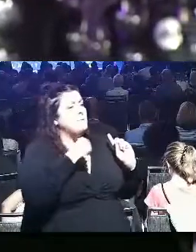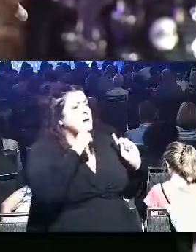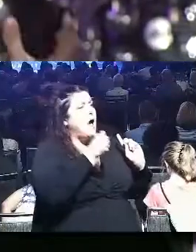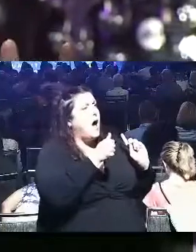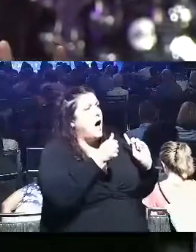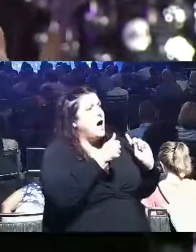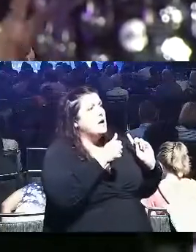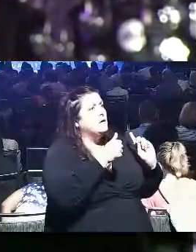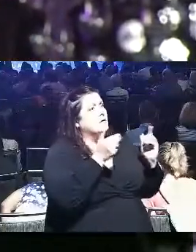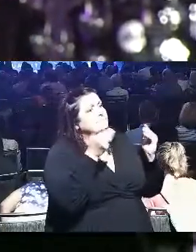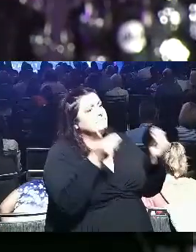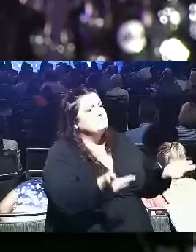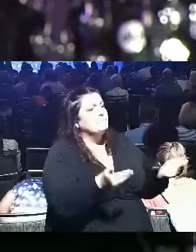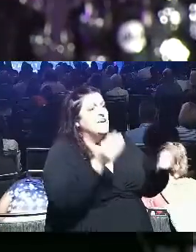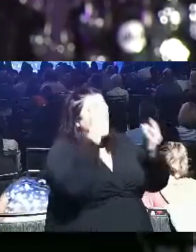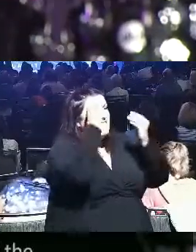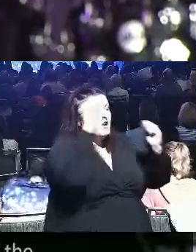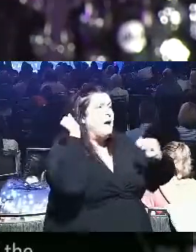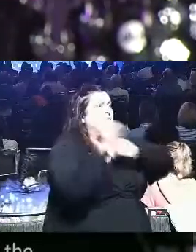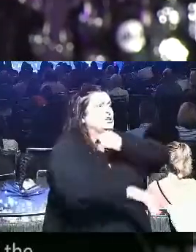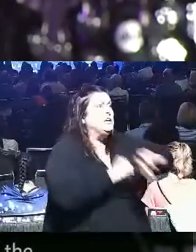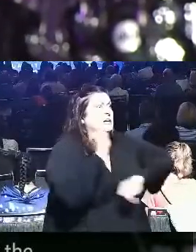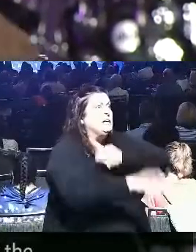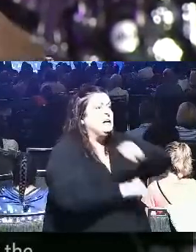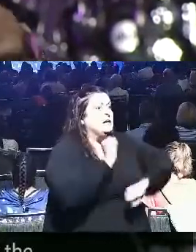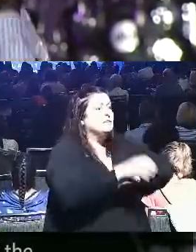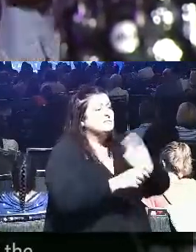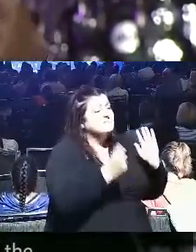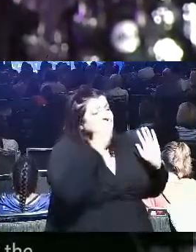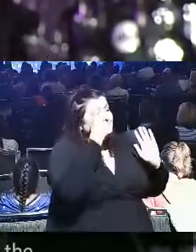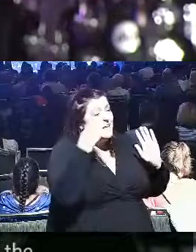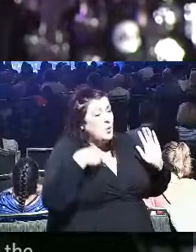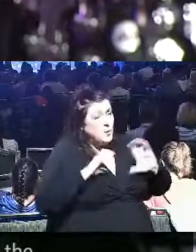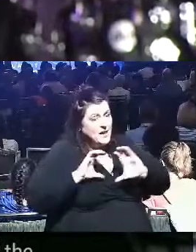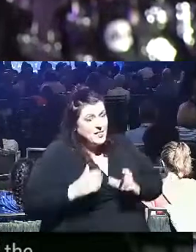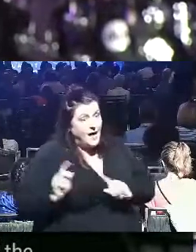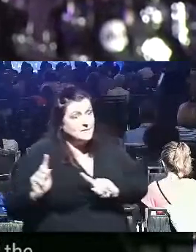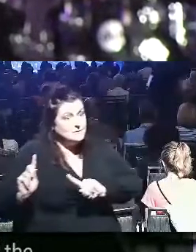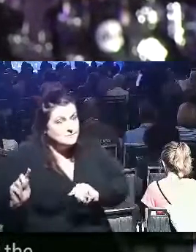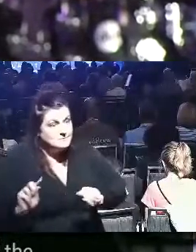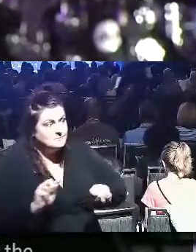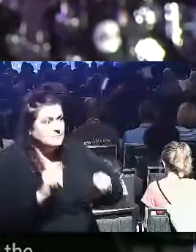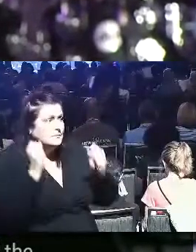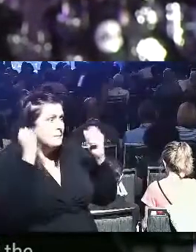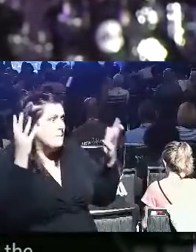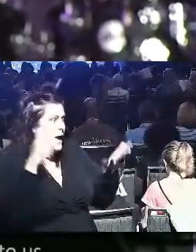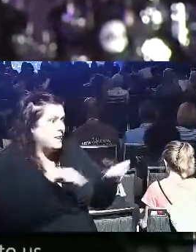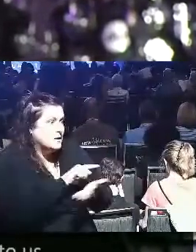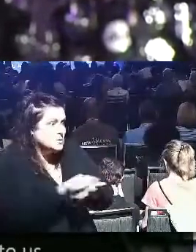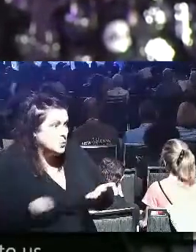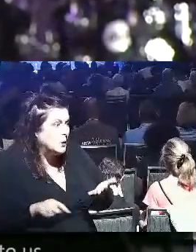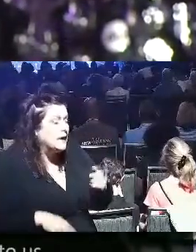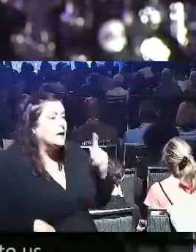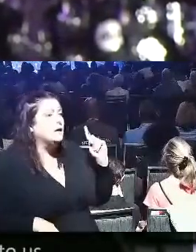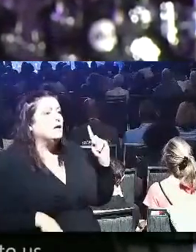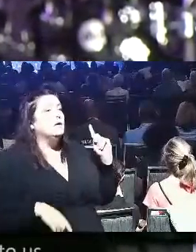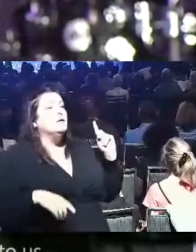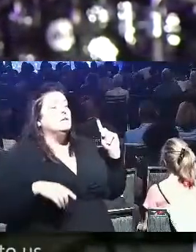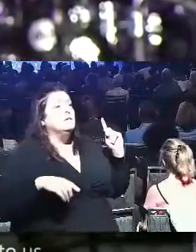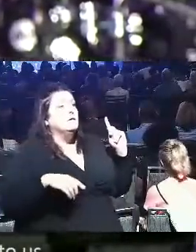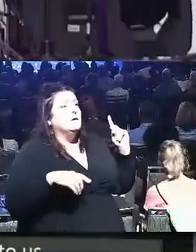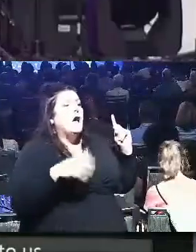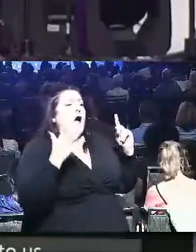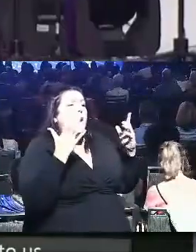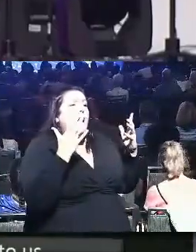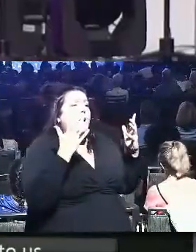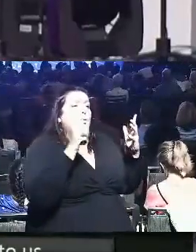of the classes we've been attending and all of the efforts to preach to us, share with us, and give our testimonies to one another. My